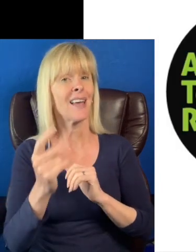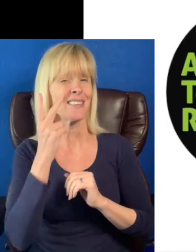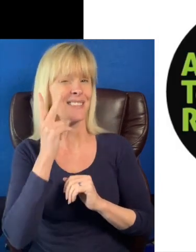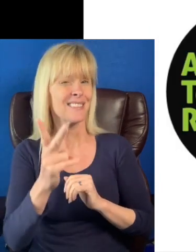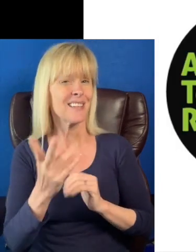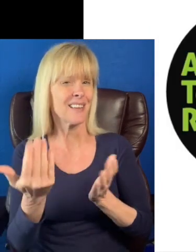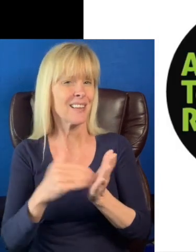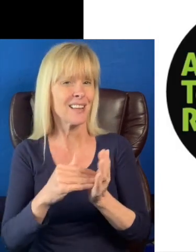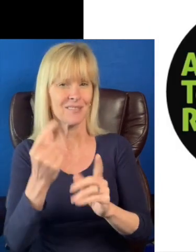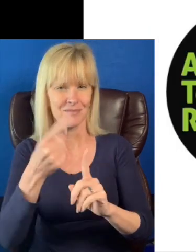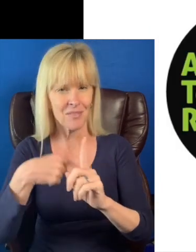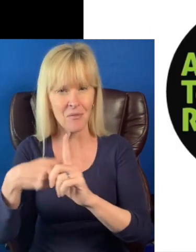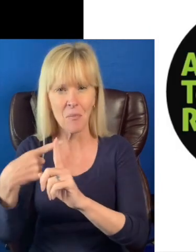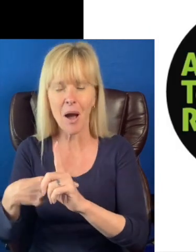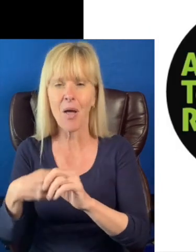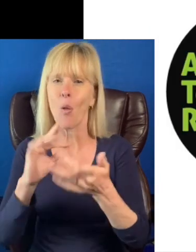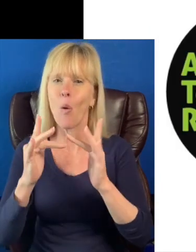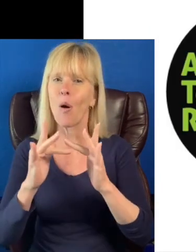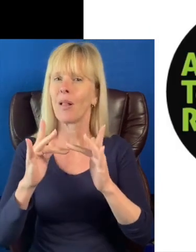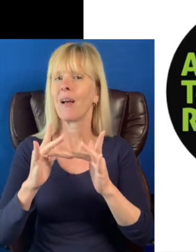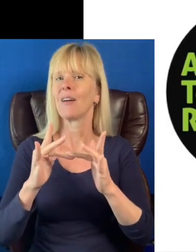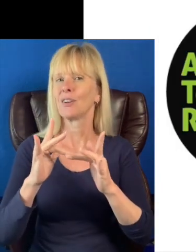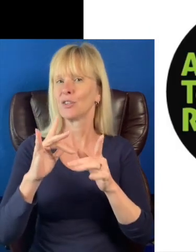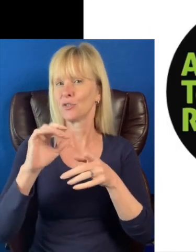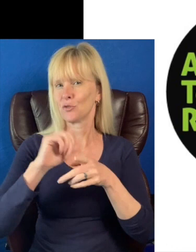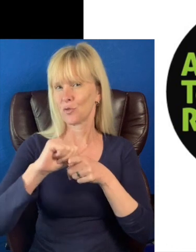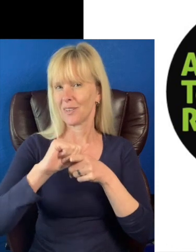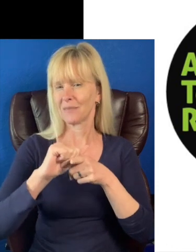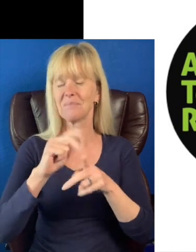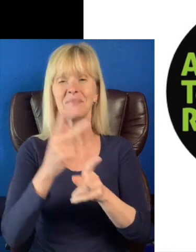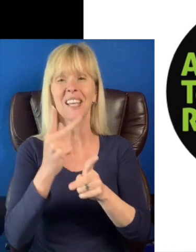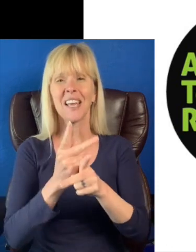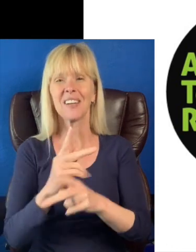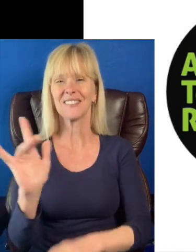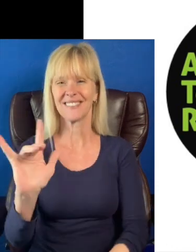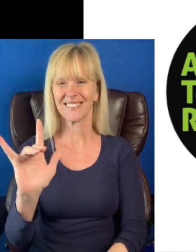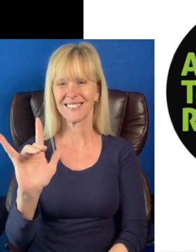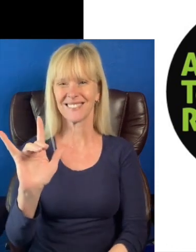new online trainings. Take care, everyone.